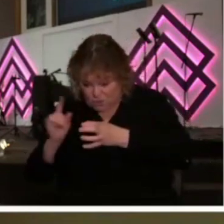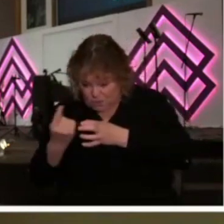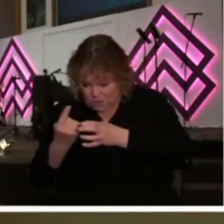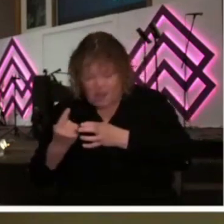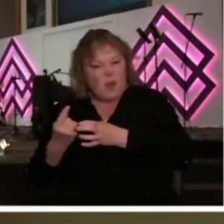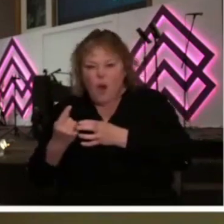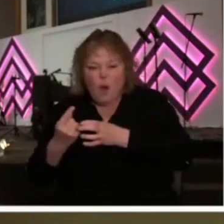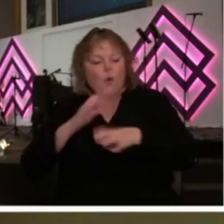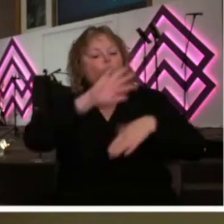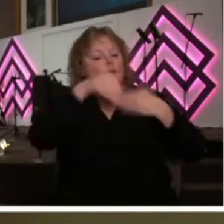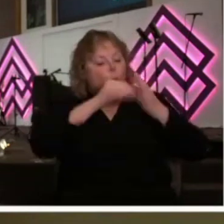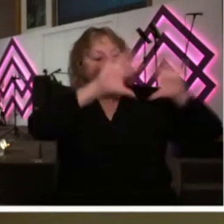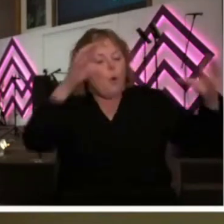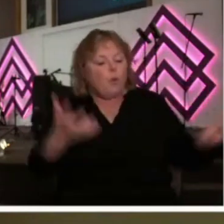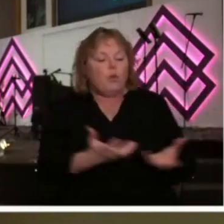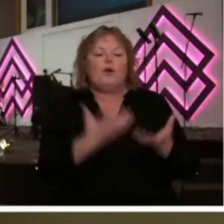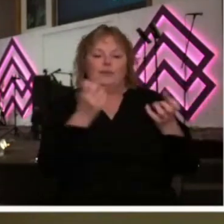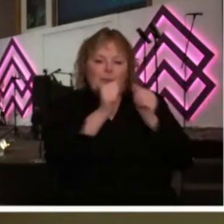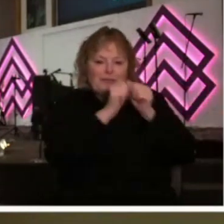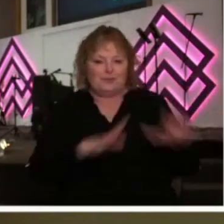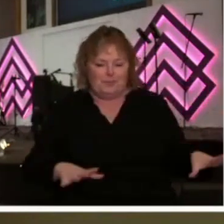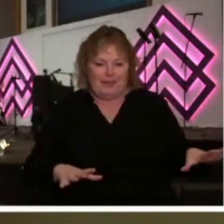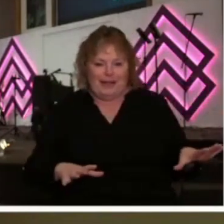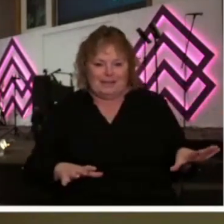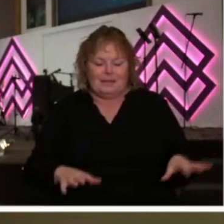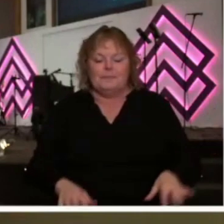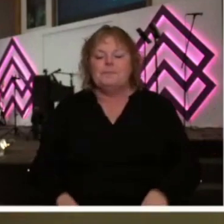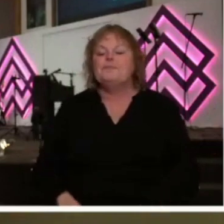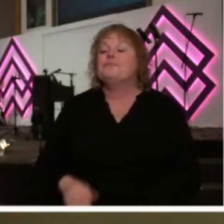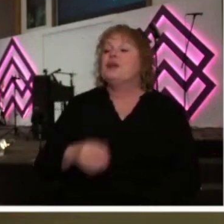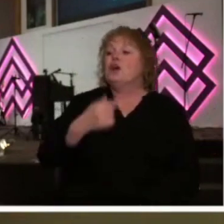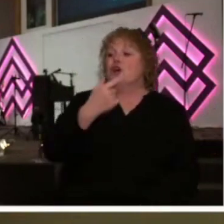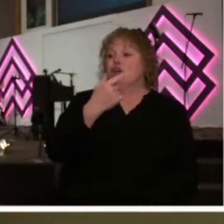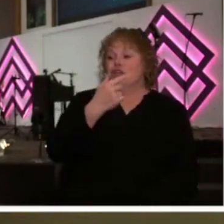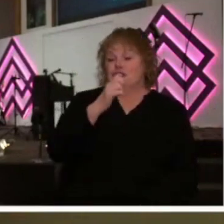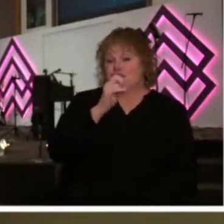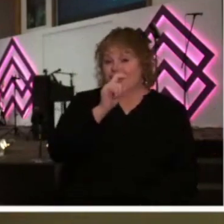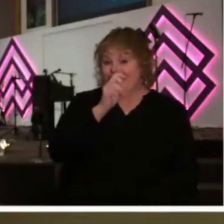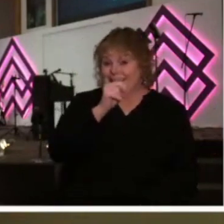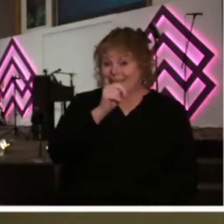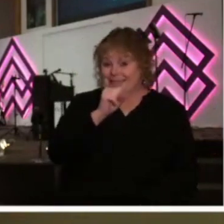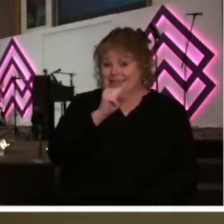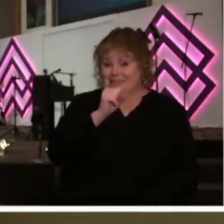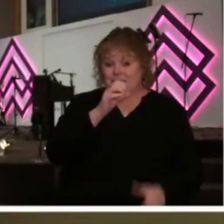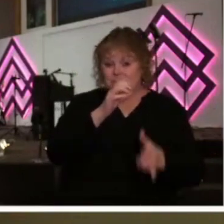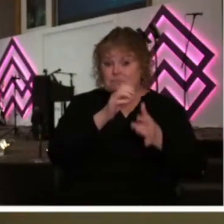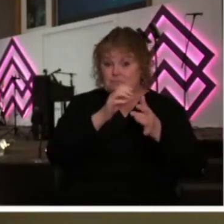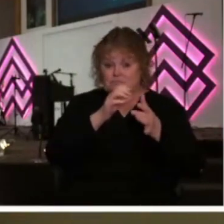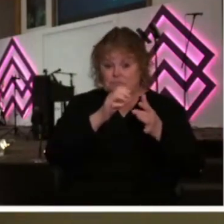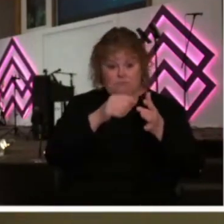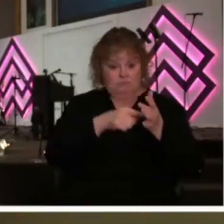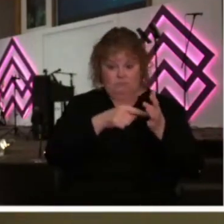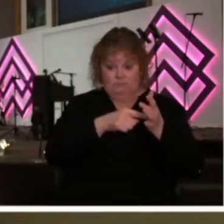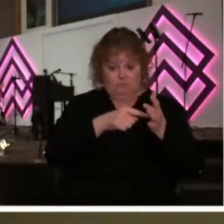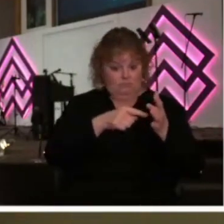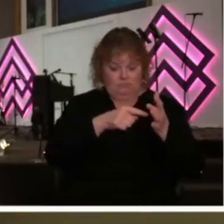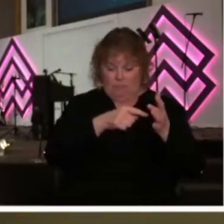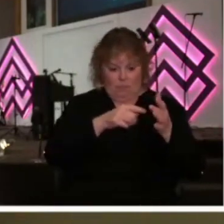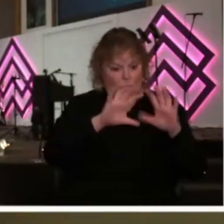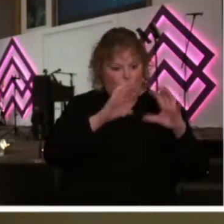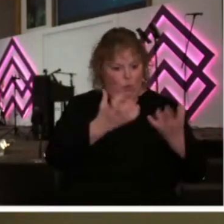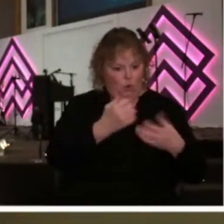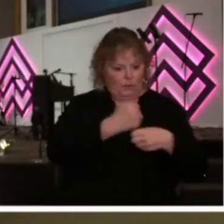been going on up to Genesis chapter 12. God made a perfect world. It was perfect in every